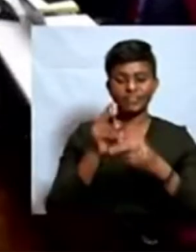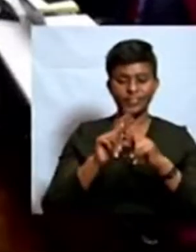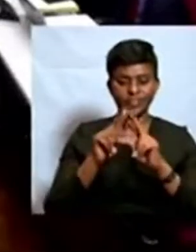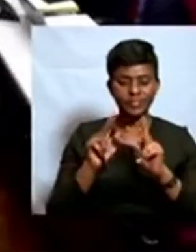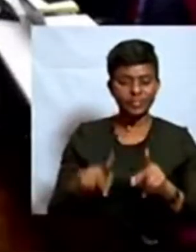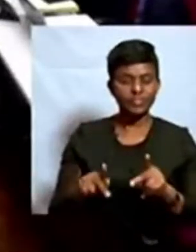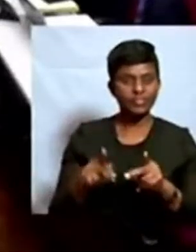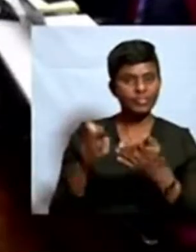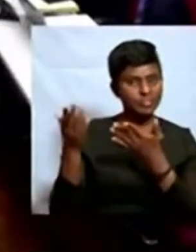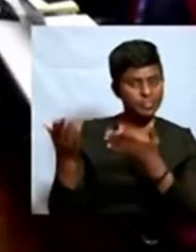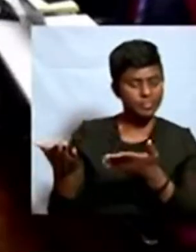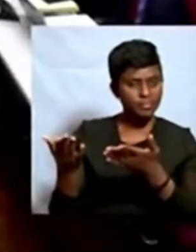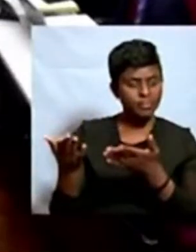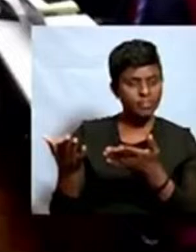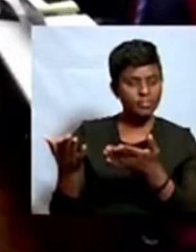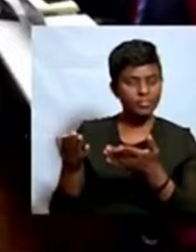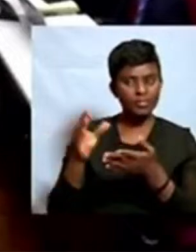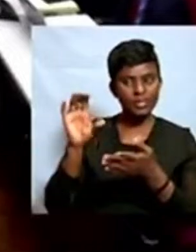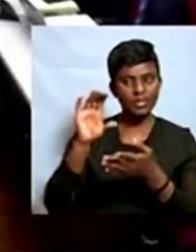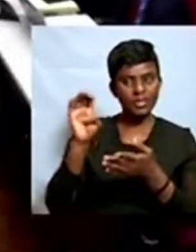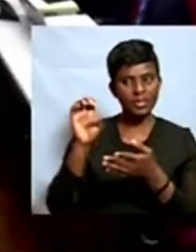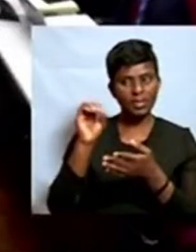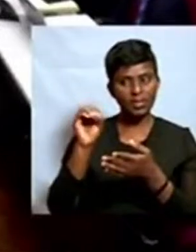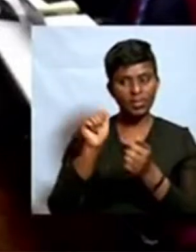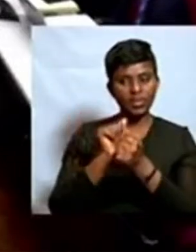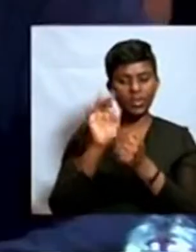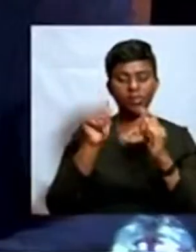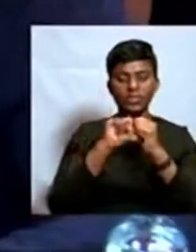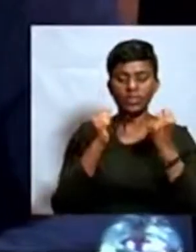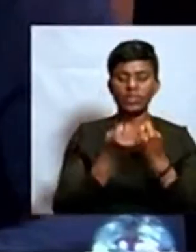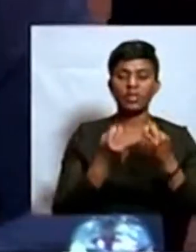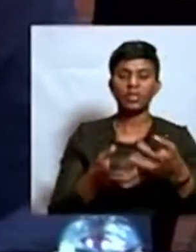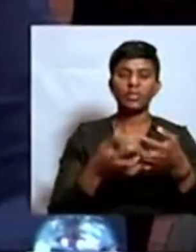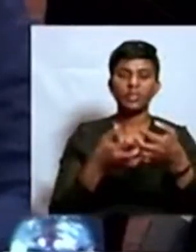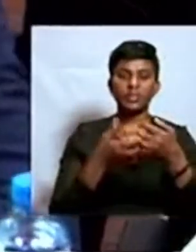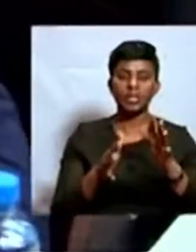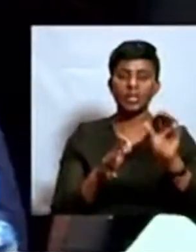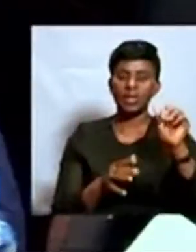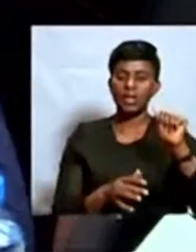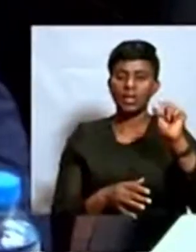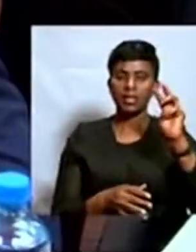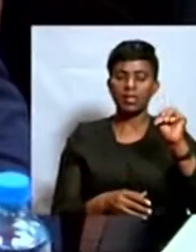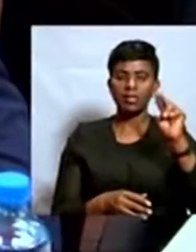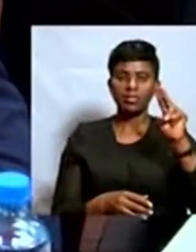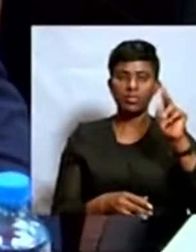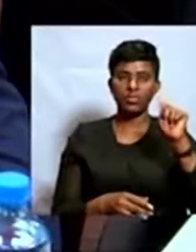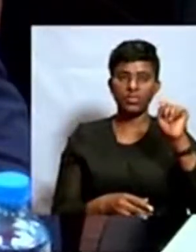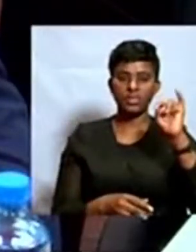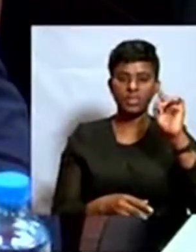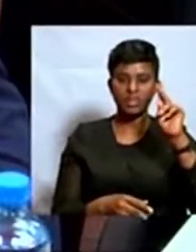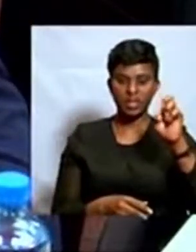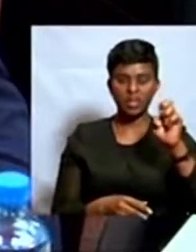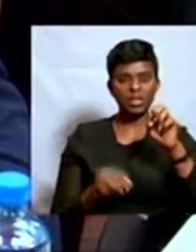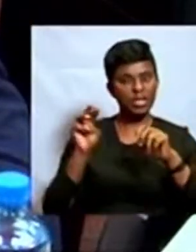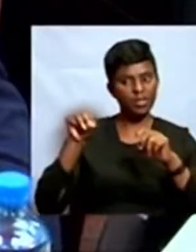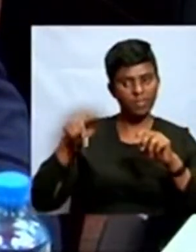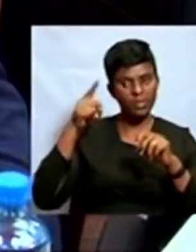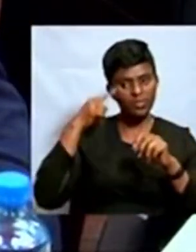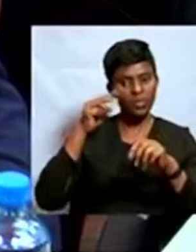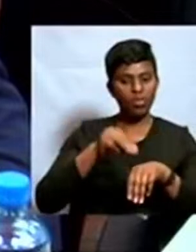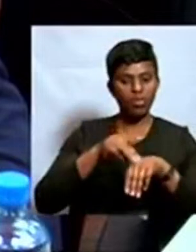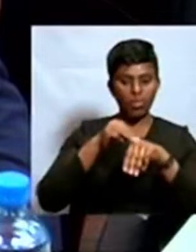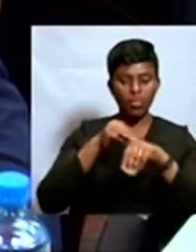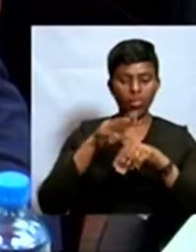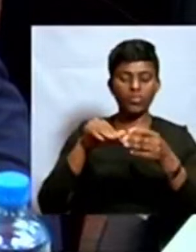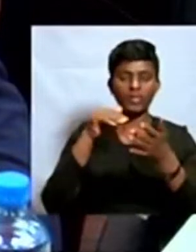morning, CEO and your team. I'm Engineer Oliver Amotike, Member of Parliament for Mongo